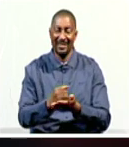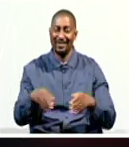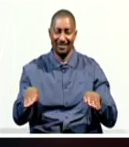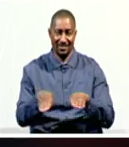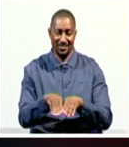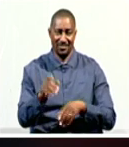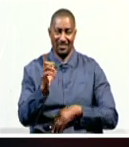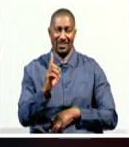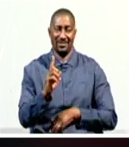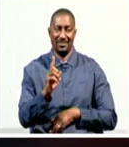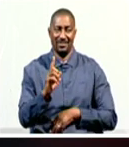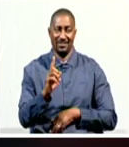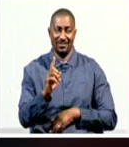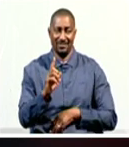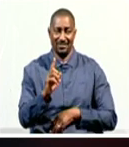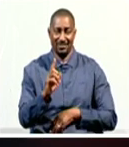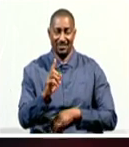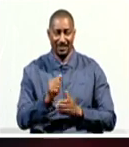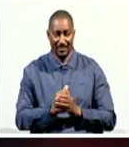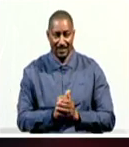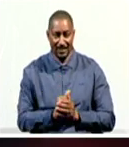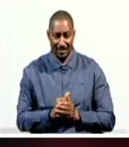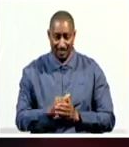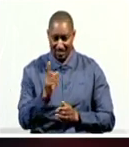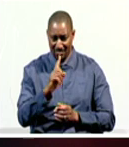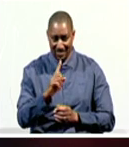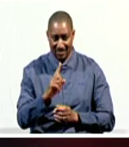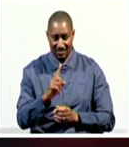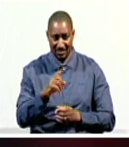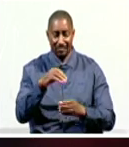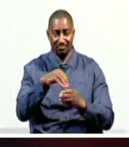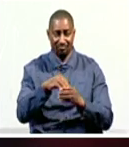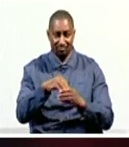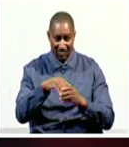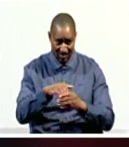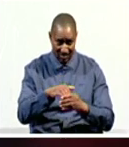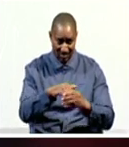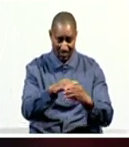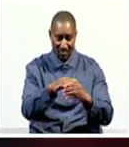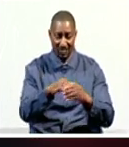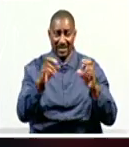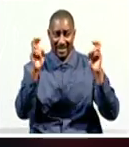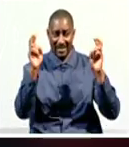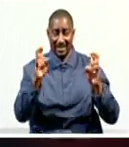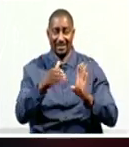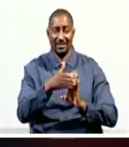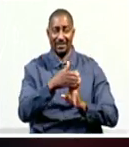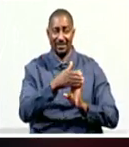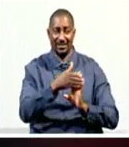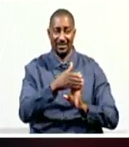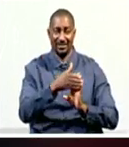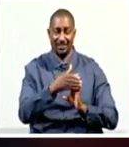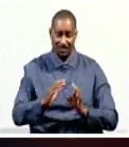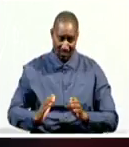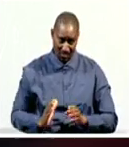is it that we want to do with energy? We want to enhance transport. We want to enhance energy security. We want to position